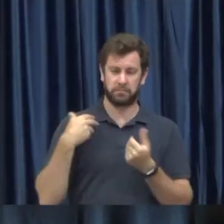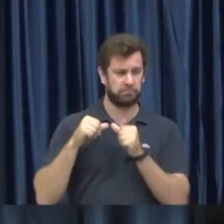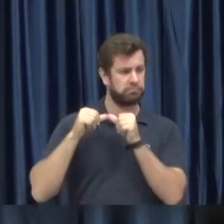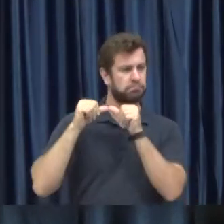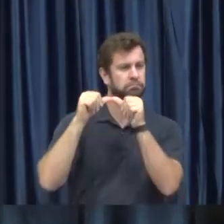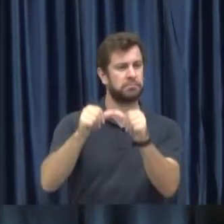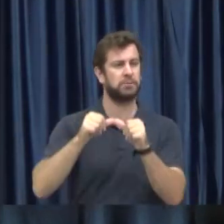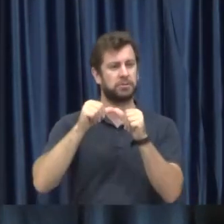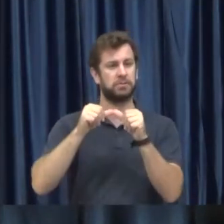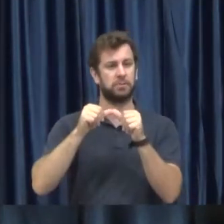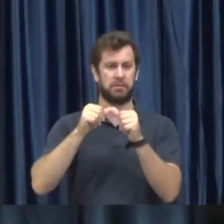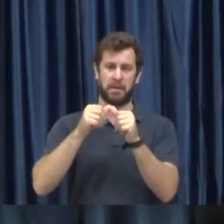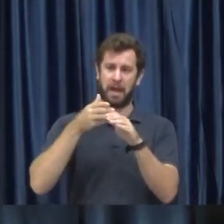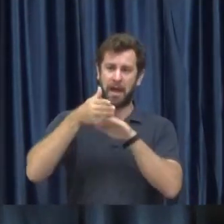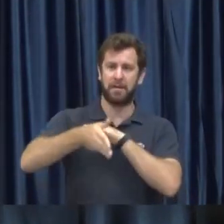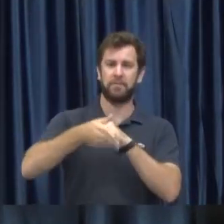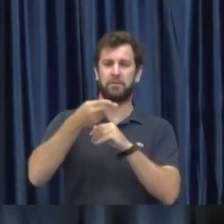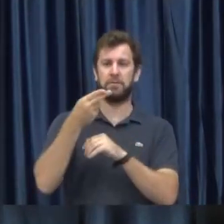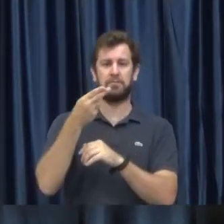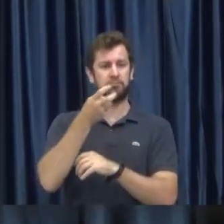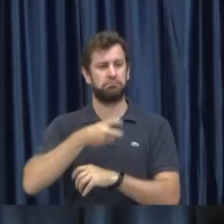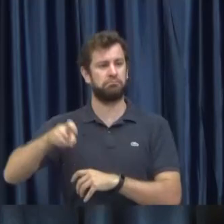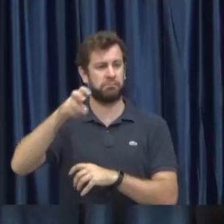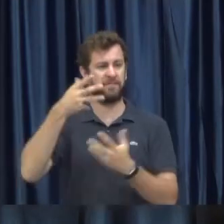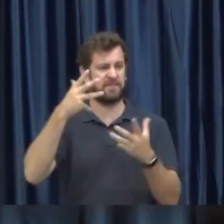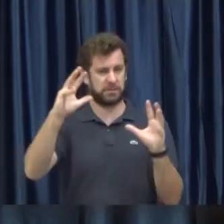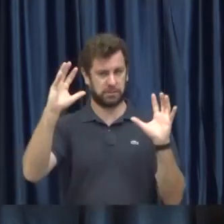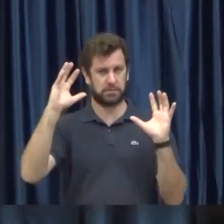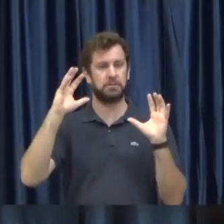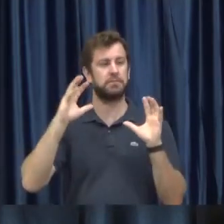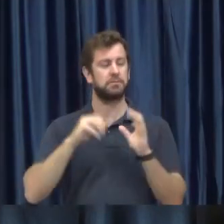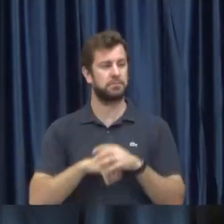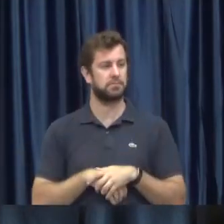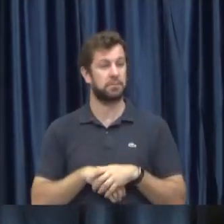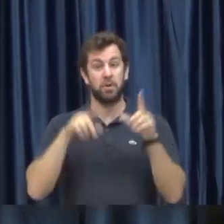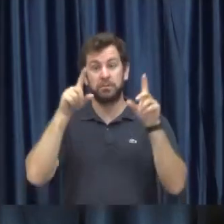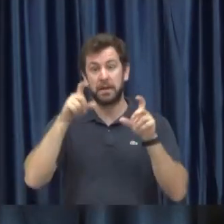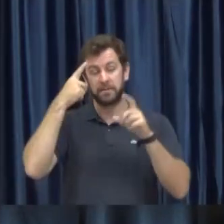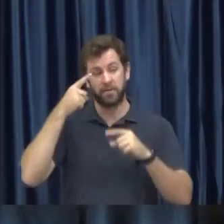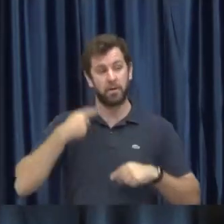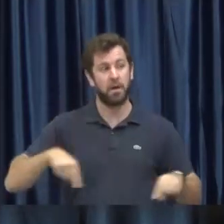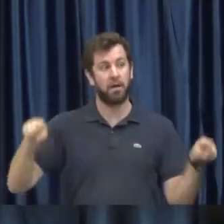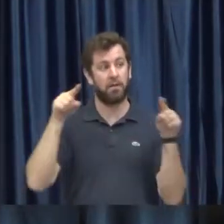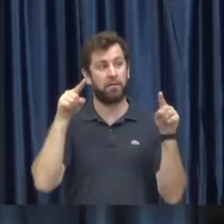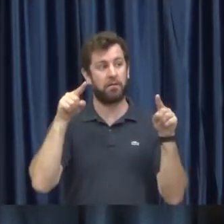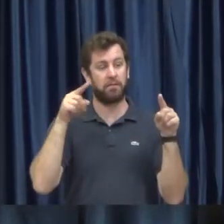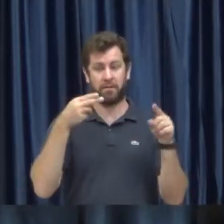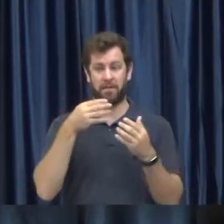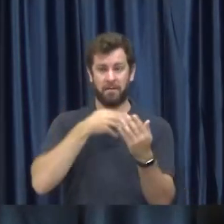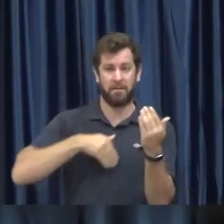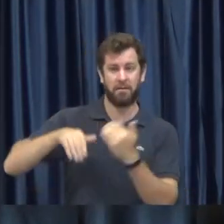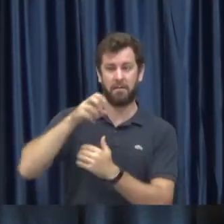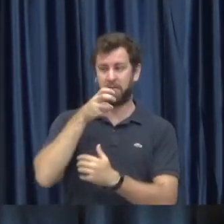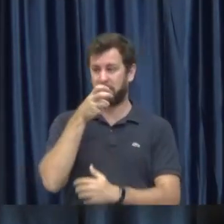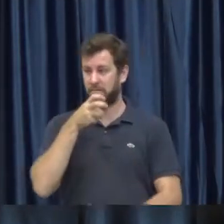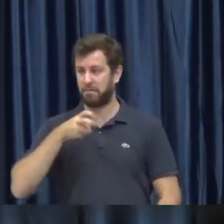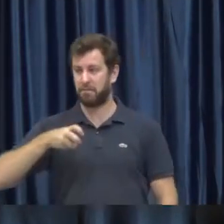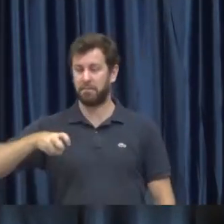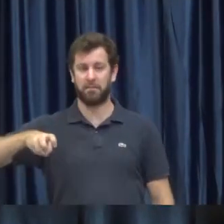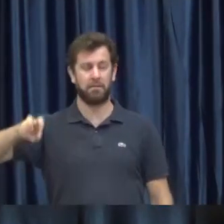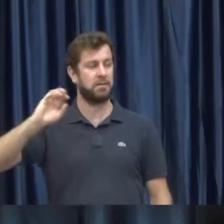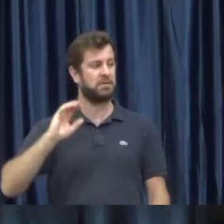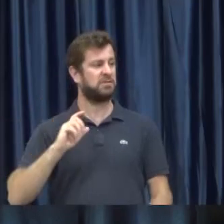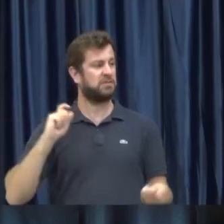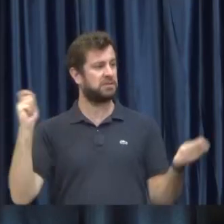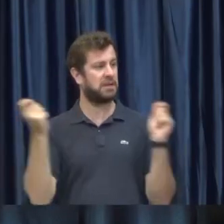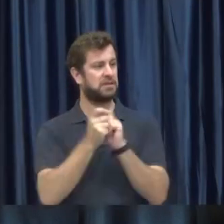And so, the test is on us, that the Hajj changed our character, it